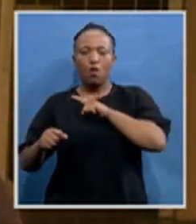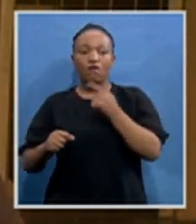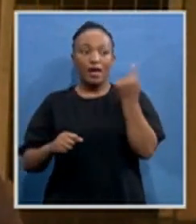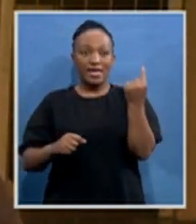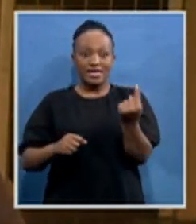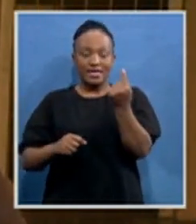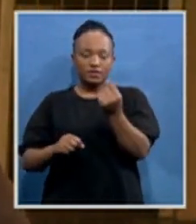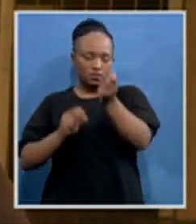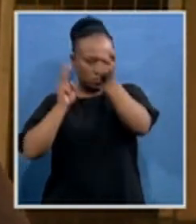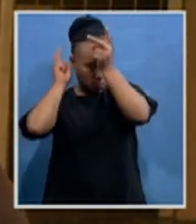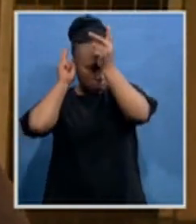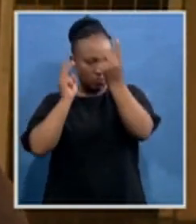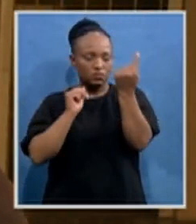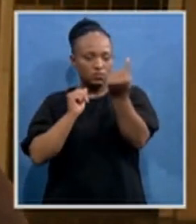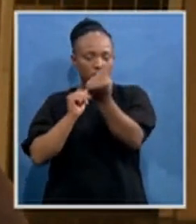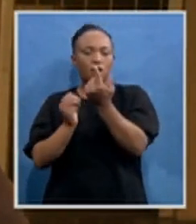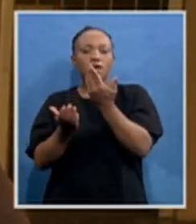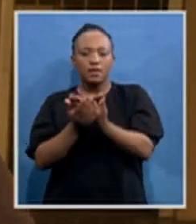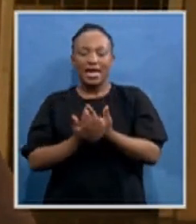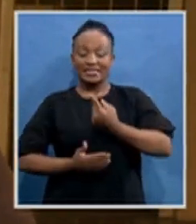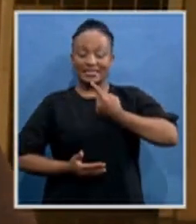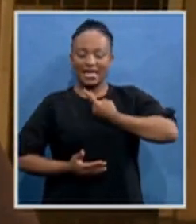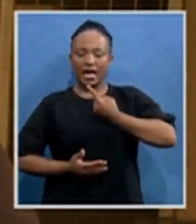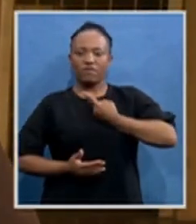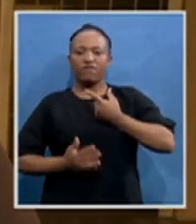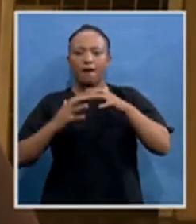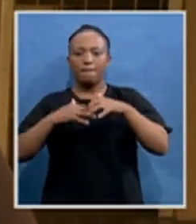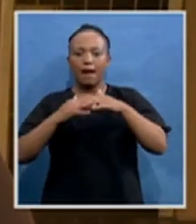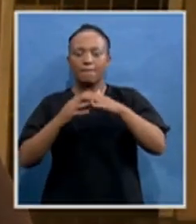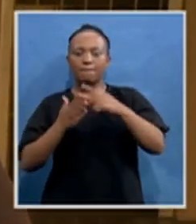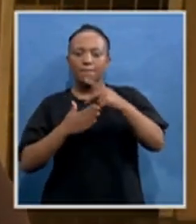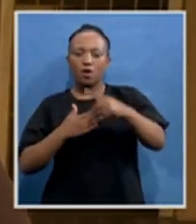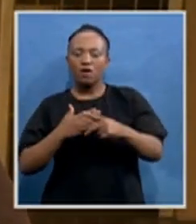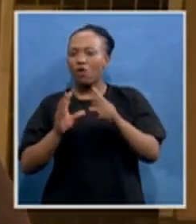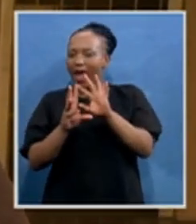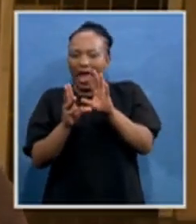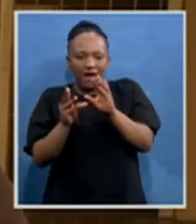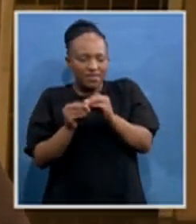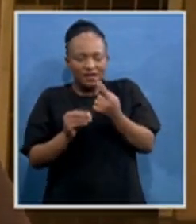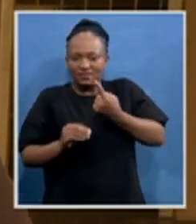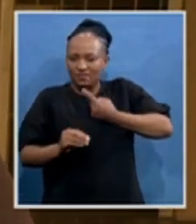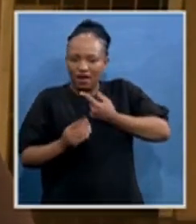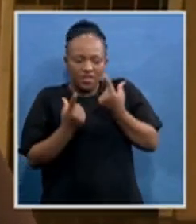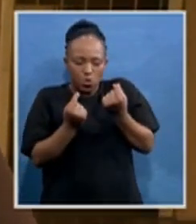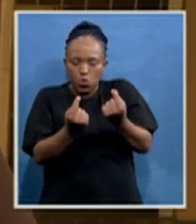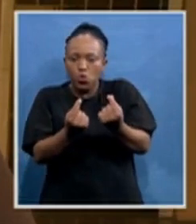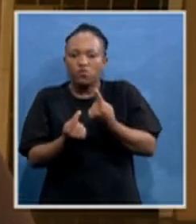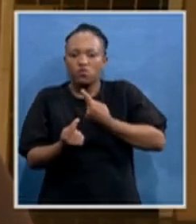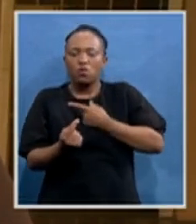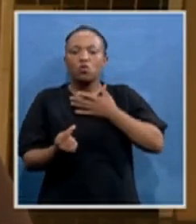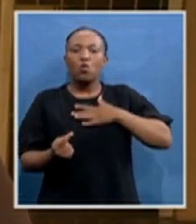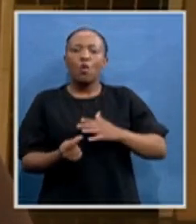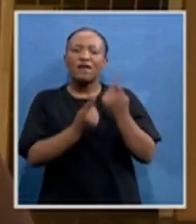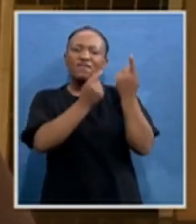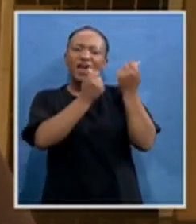is self-reliant with everything that they need to ease the burden on the fiscus and on the taxpayer.